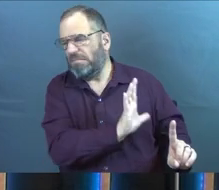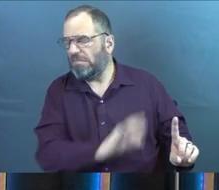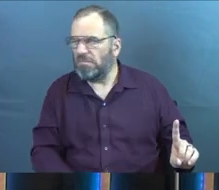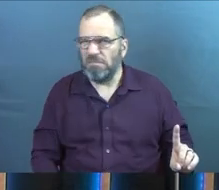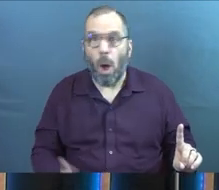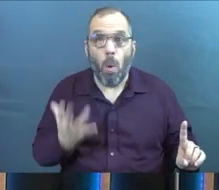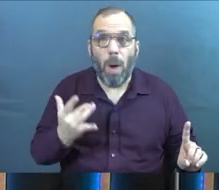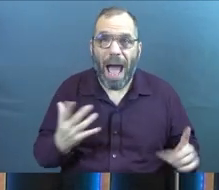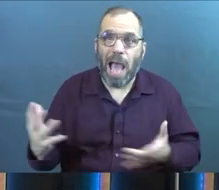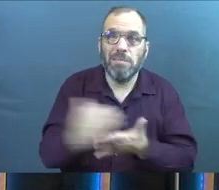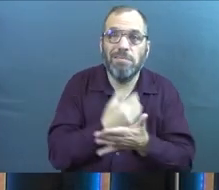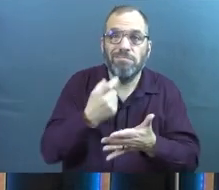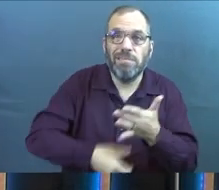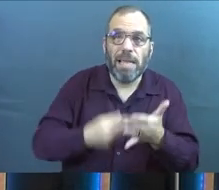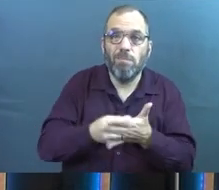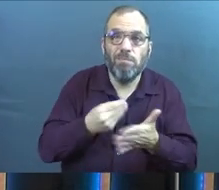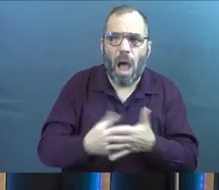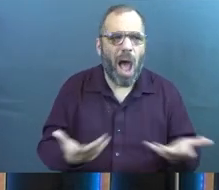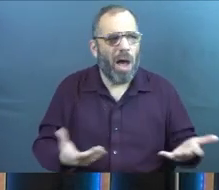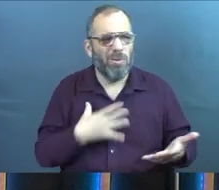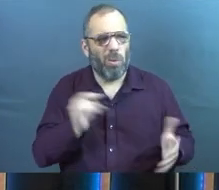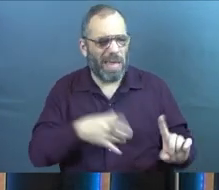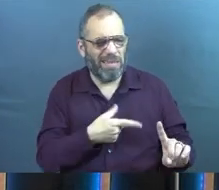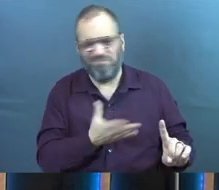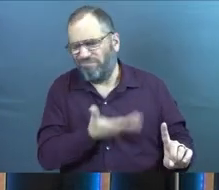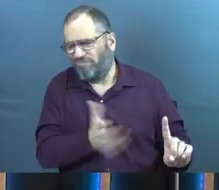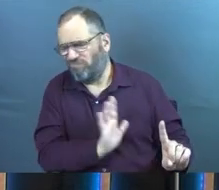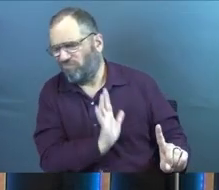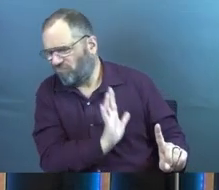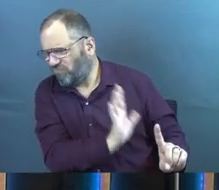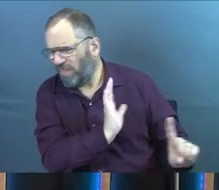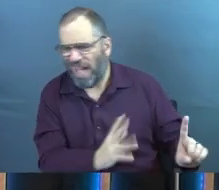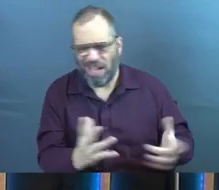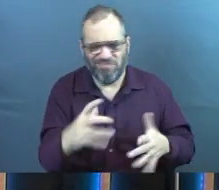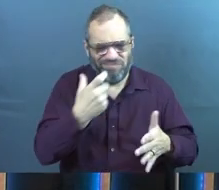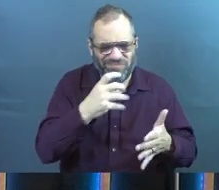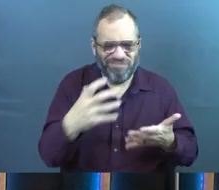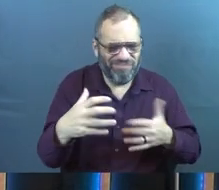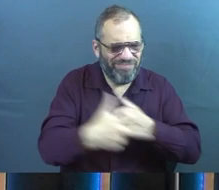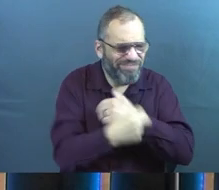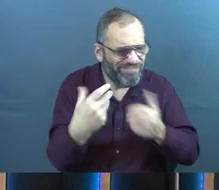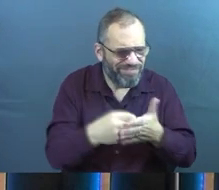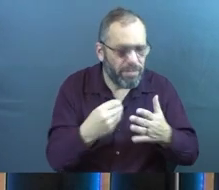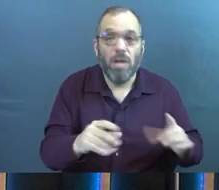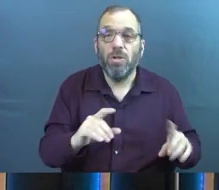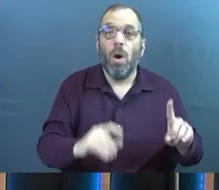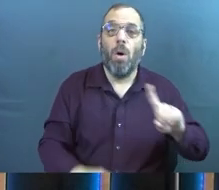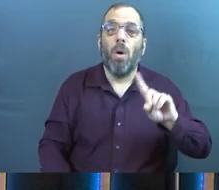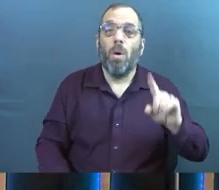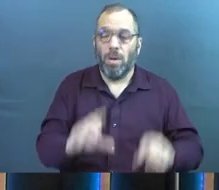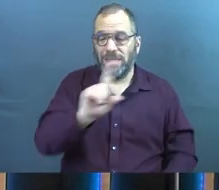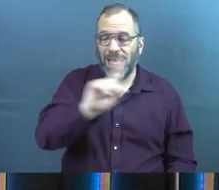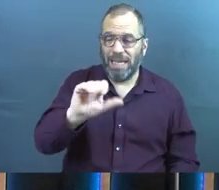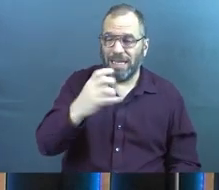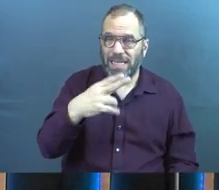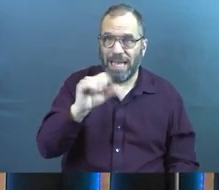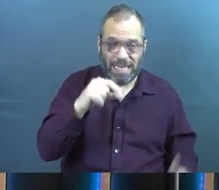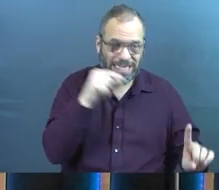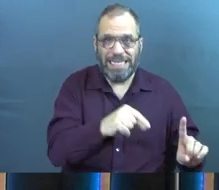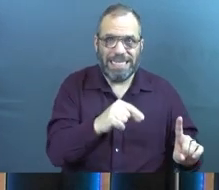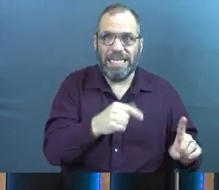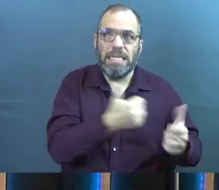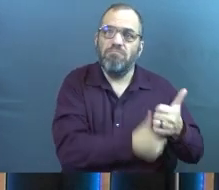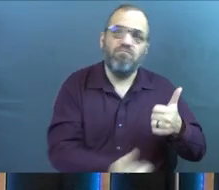tax collectors. Why? They take your money, right? And you're like, bro, we don't like you at all. You're just taking our money. And so Zacchaeus was not just a tax collector. He